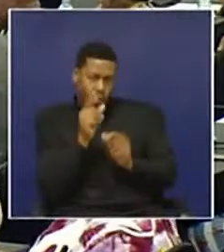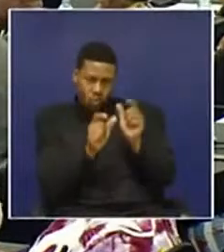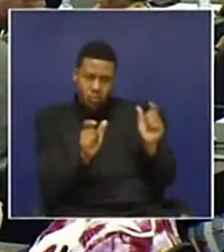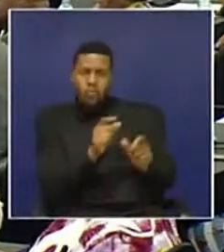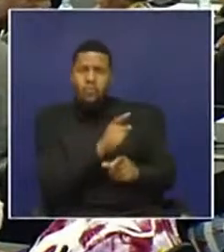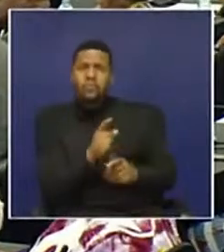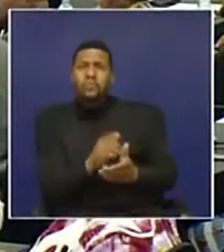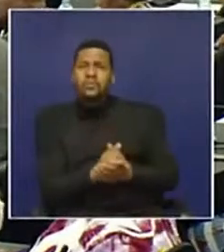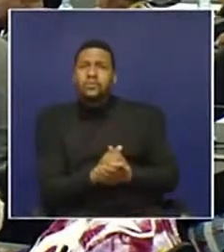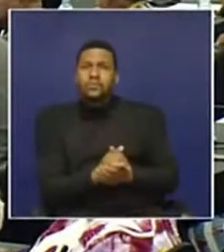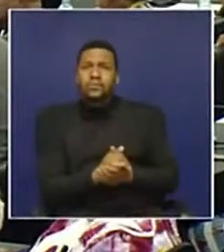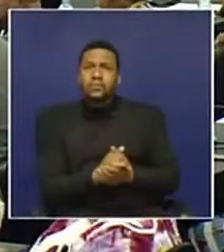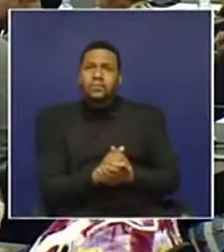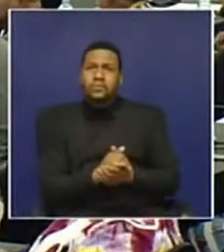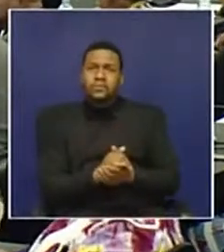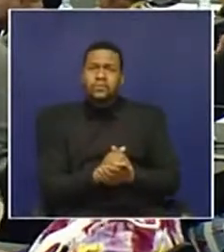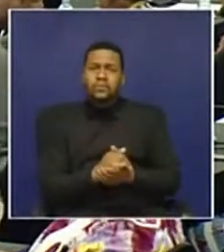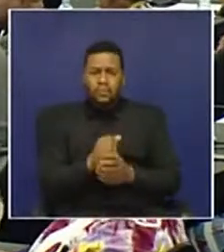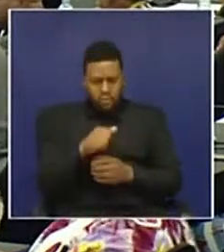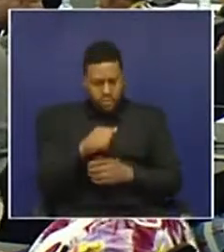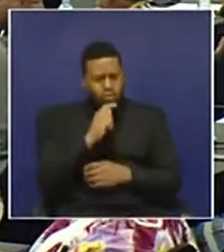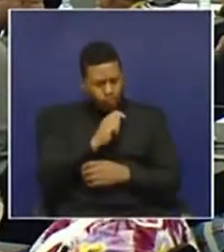Kodwa ndiyabahoya.